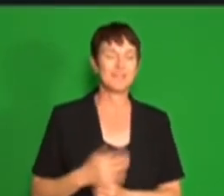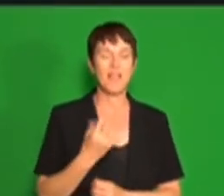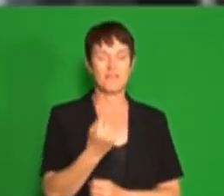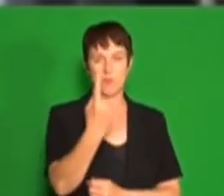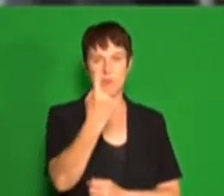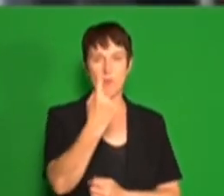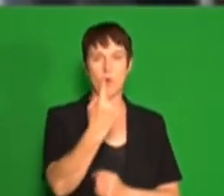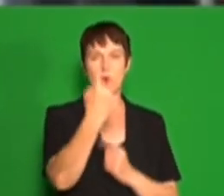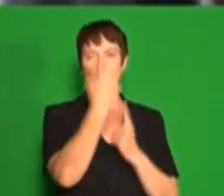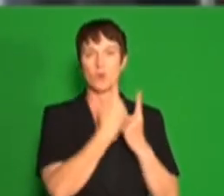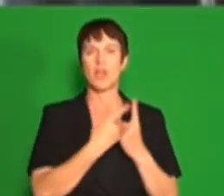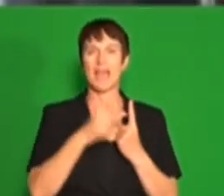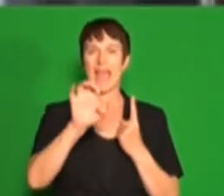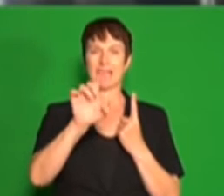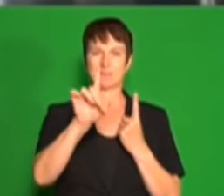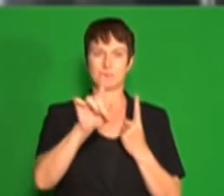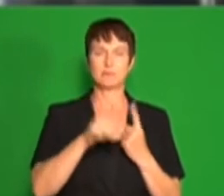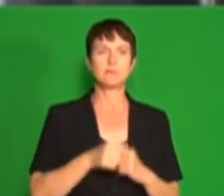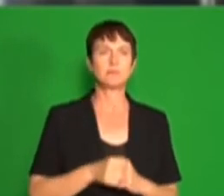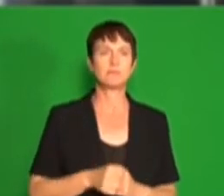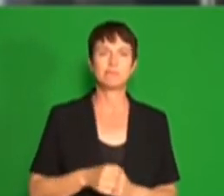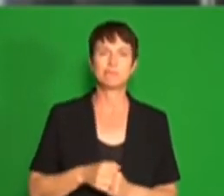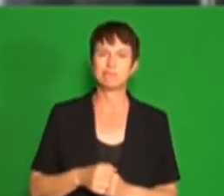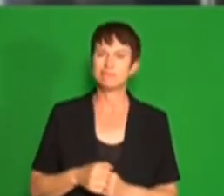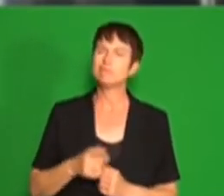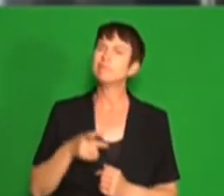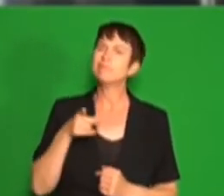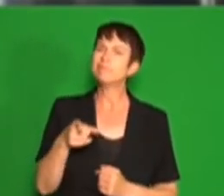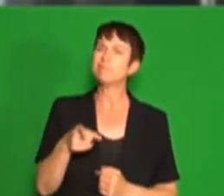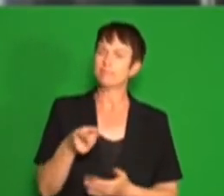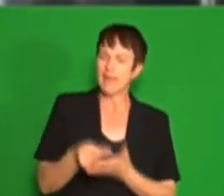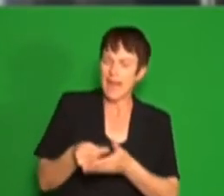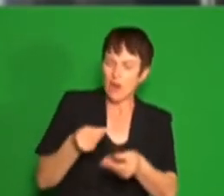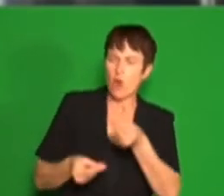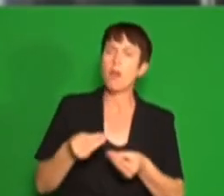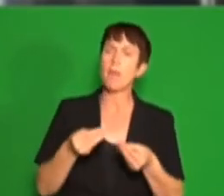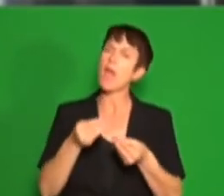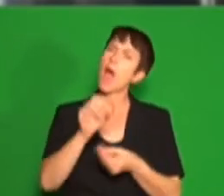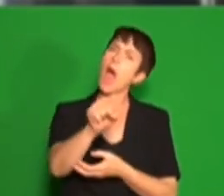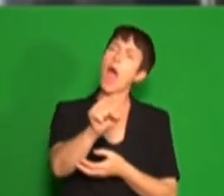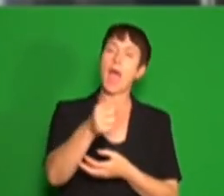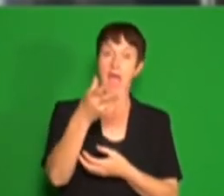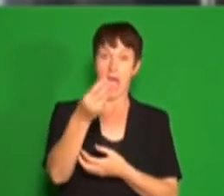from Ed. What are the other handbrakes on the economy aside from lockdown measures?